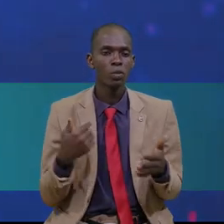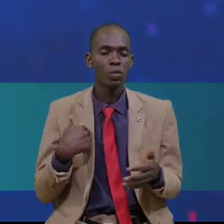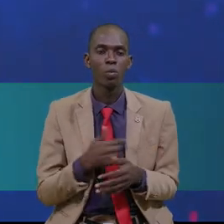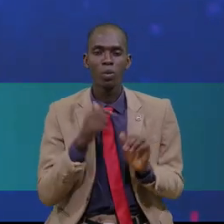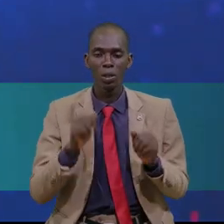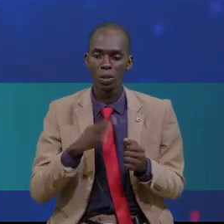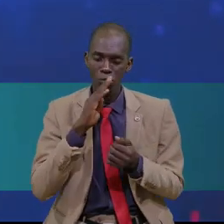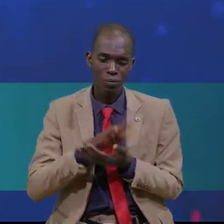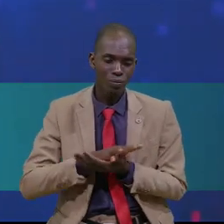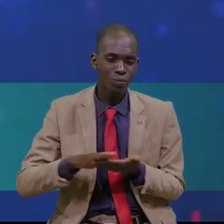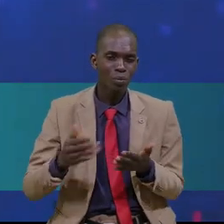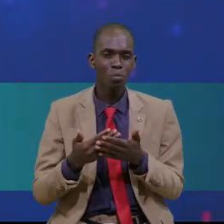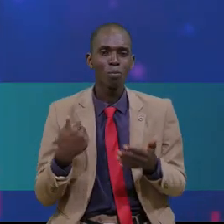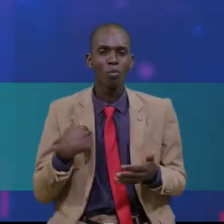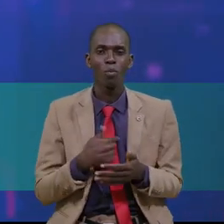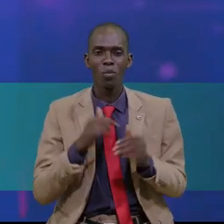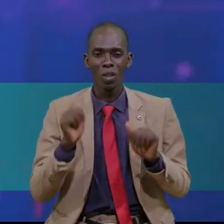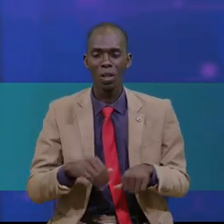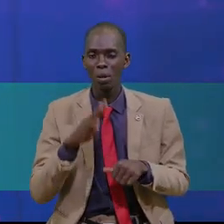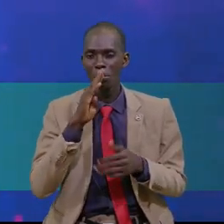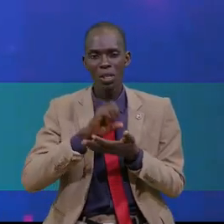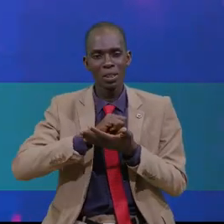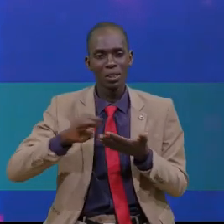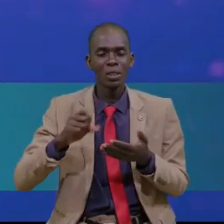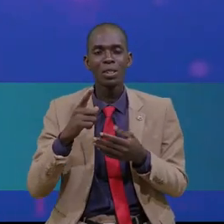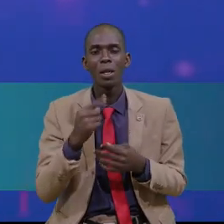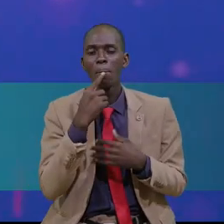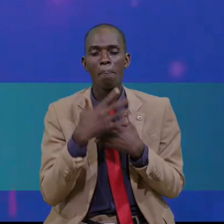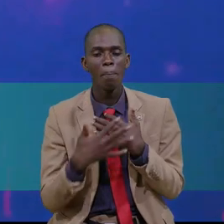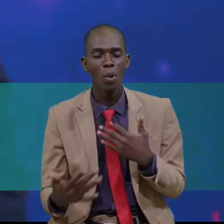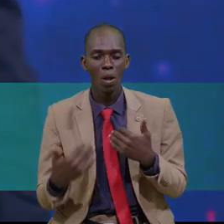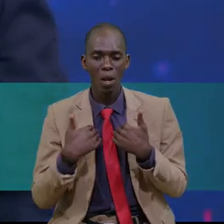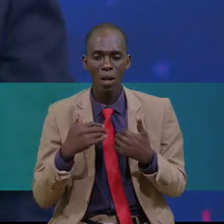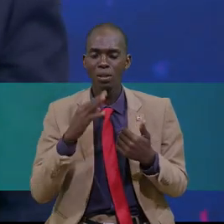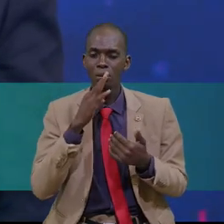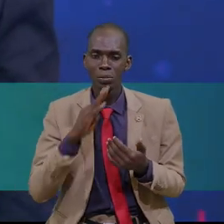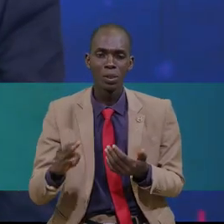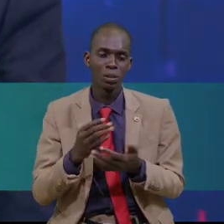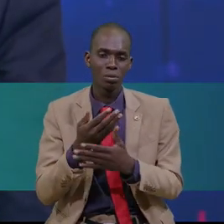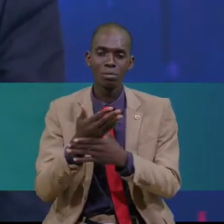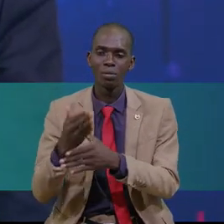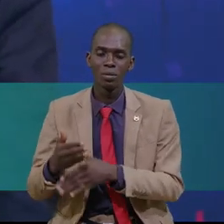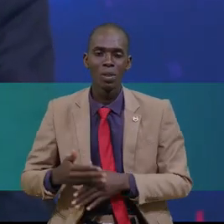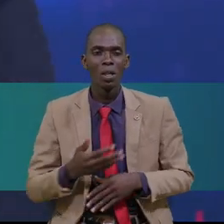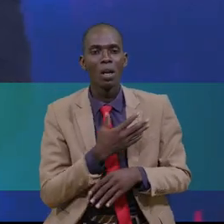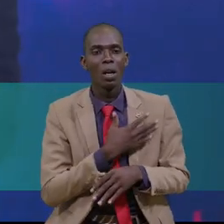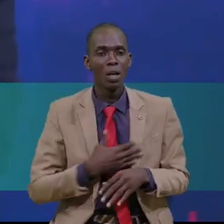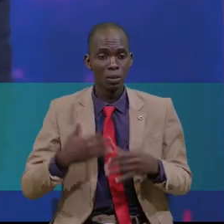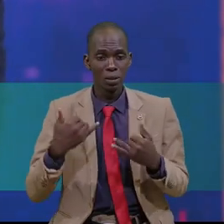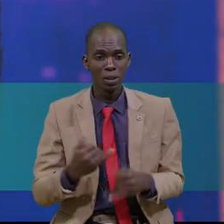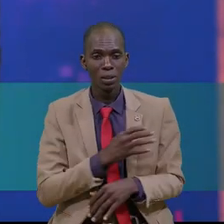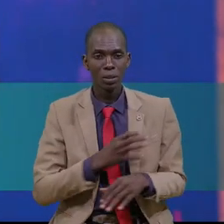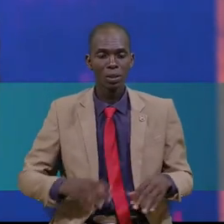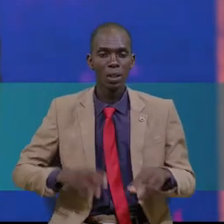before we can be sanctified, the blood has been shed. Now he sat on the right hand